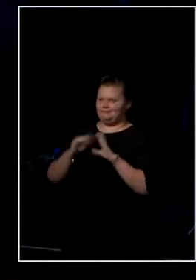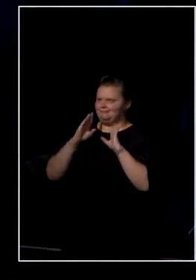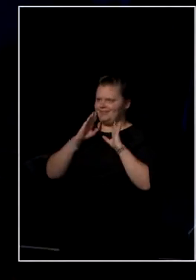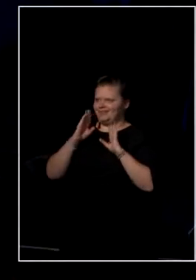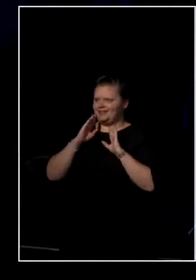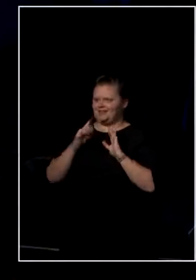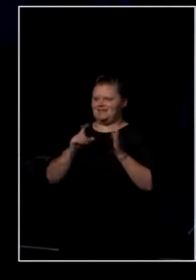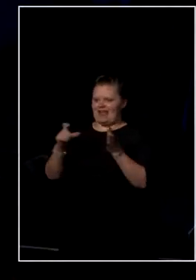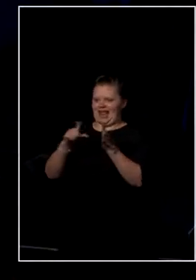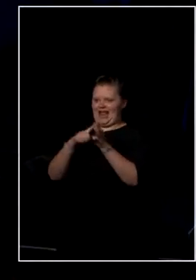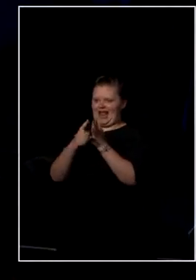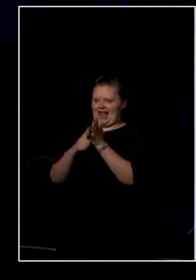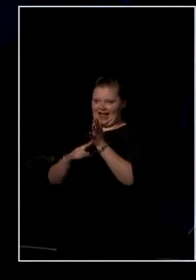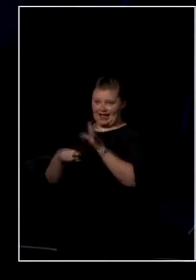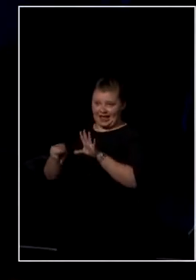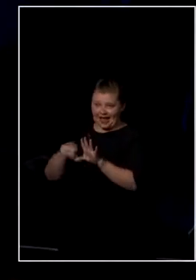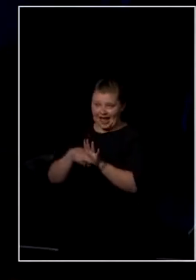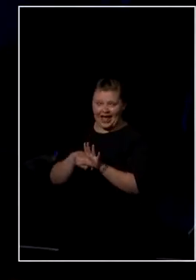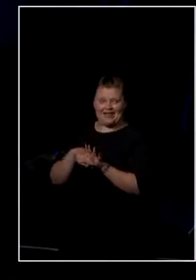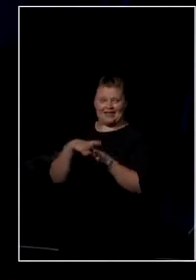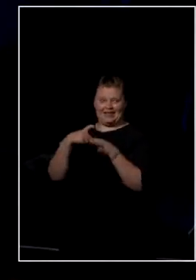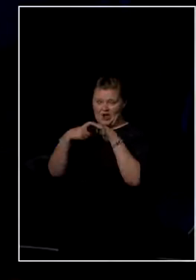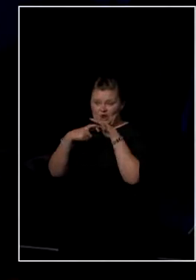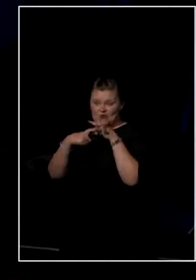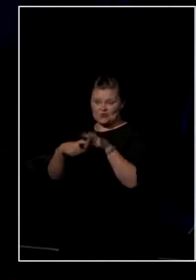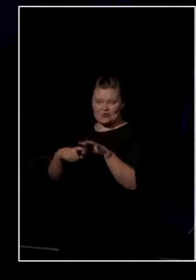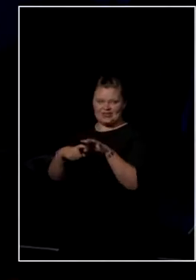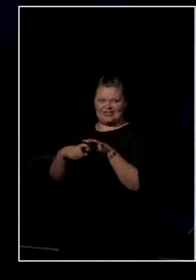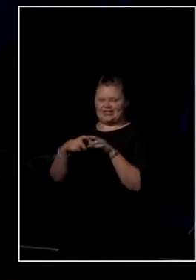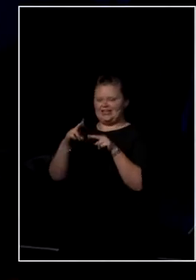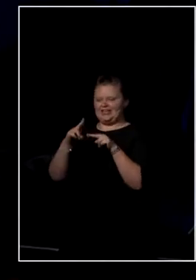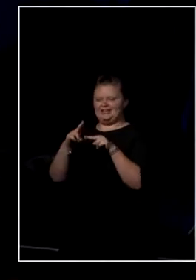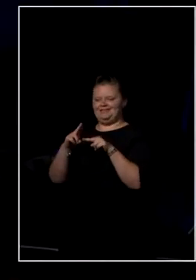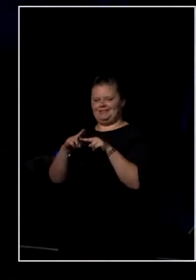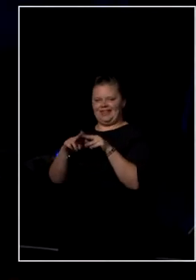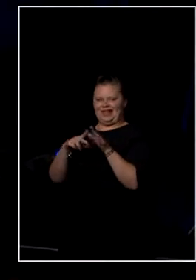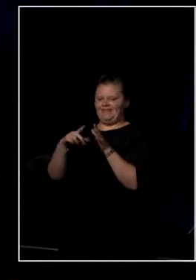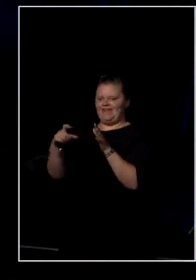fantastic. I'm going to ask you a Carly. Question. Hi. Facetious